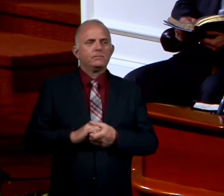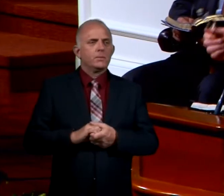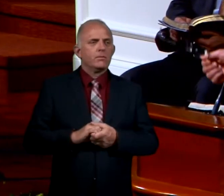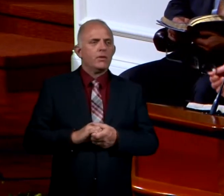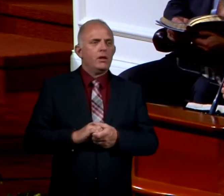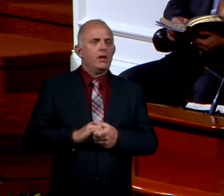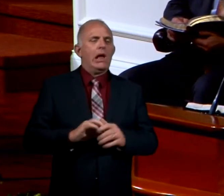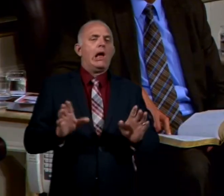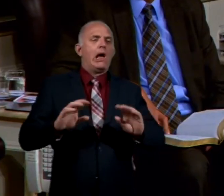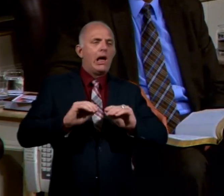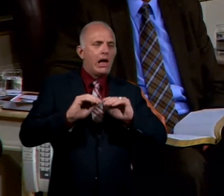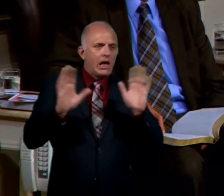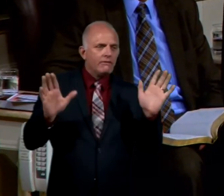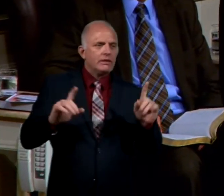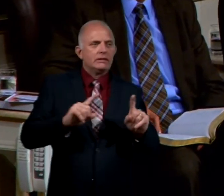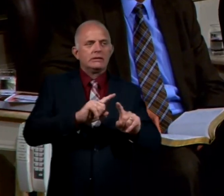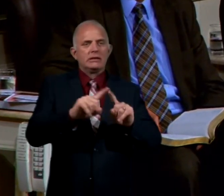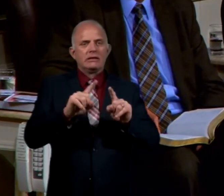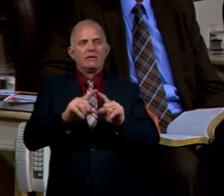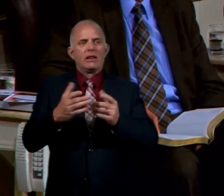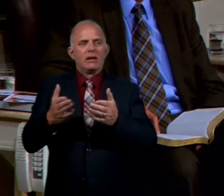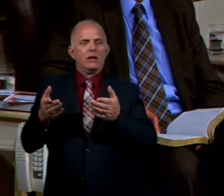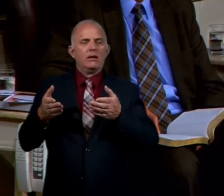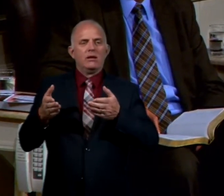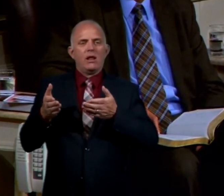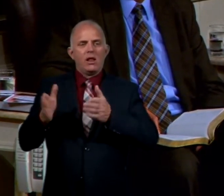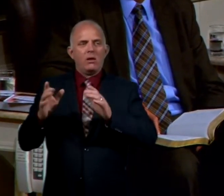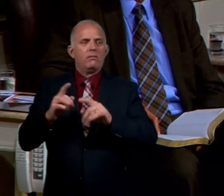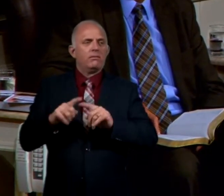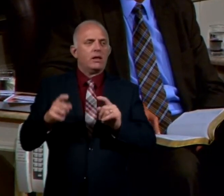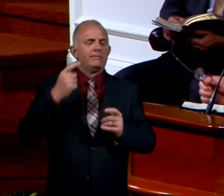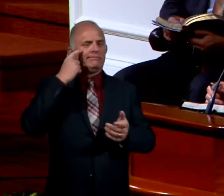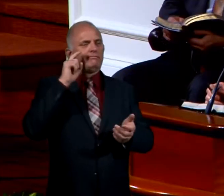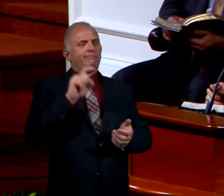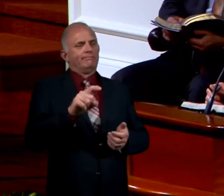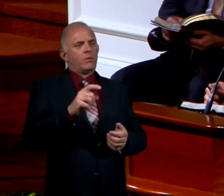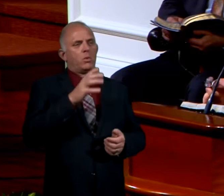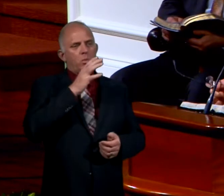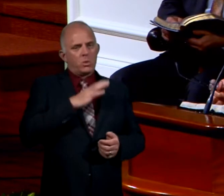of life that require different things, but it's beautiful when you find a lady